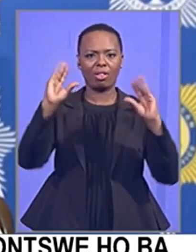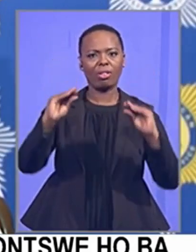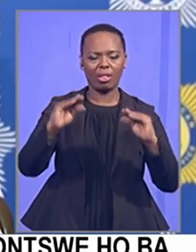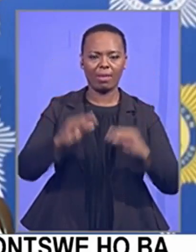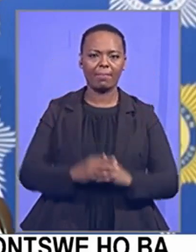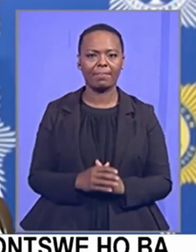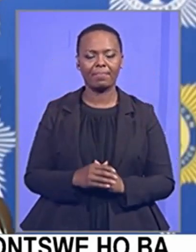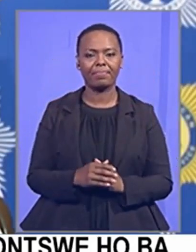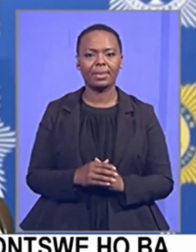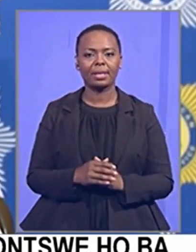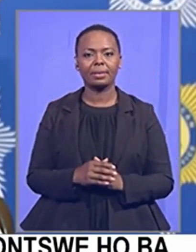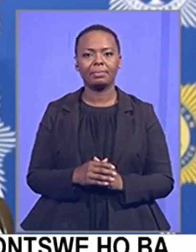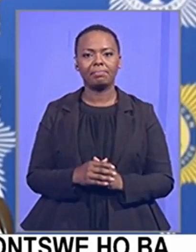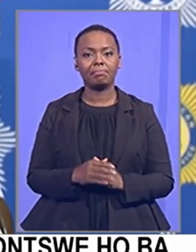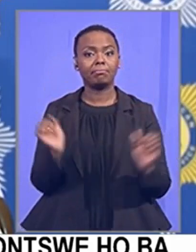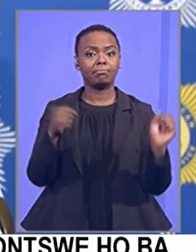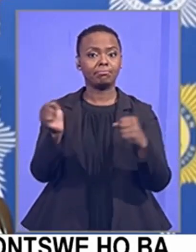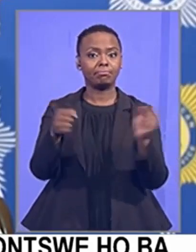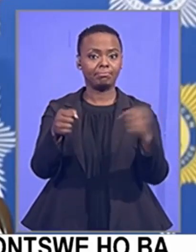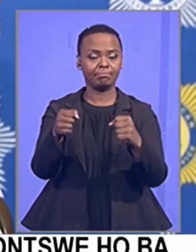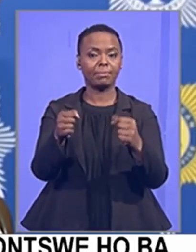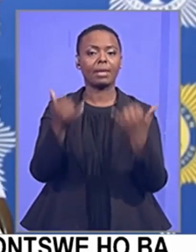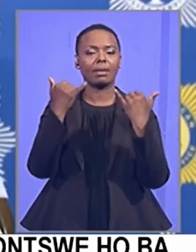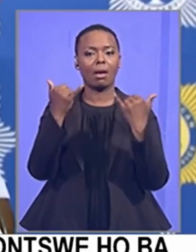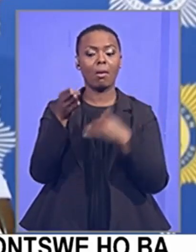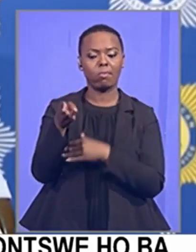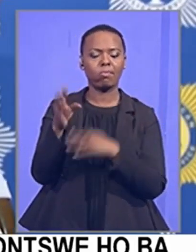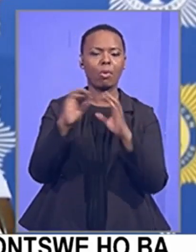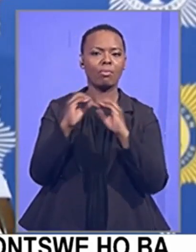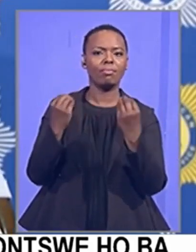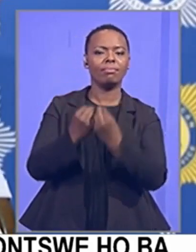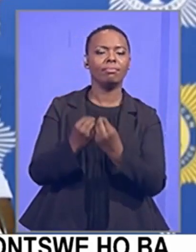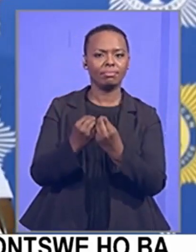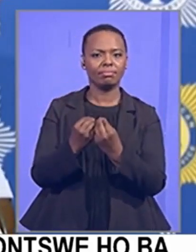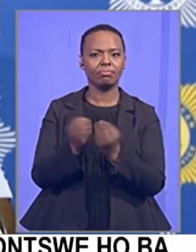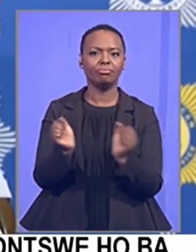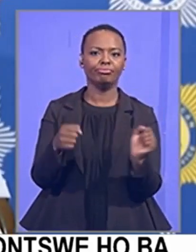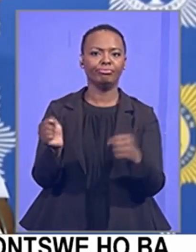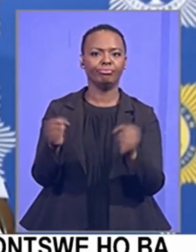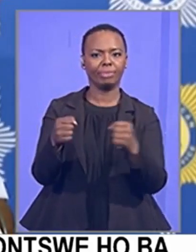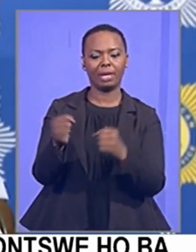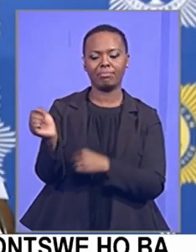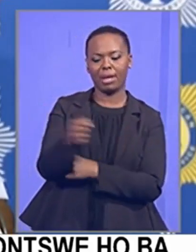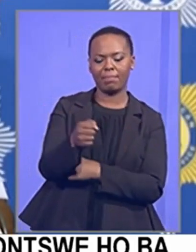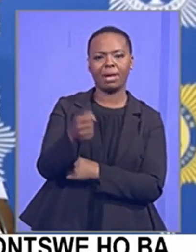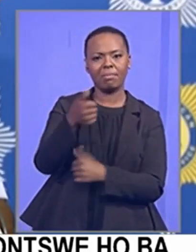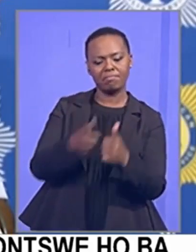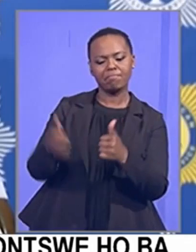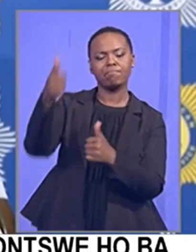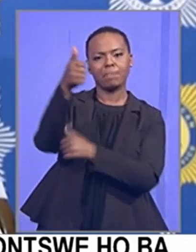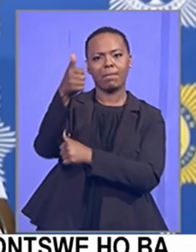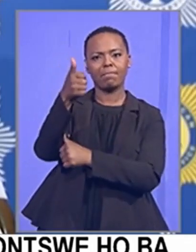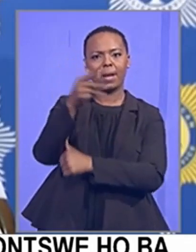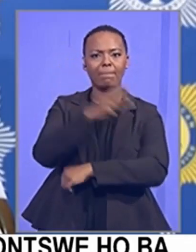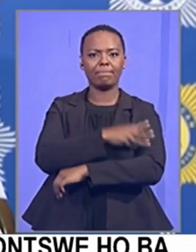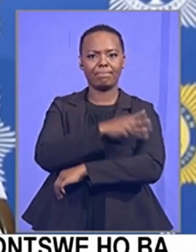taken measures to fill vacancies that were in the organization. We have appointed senior managers at